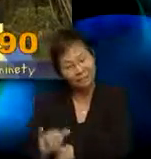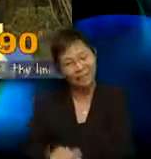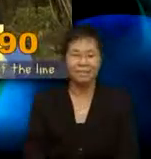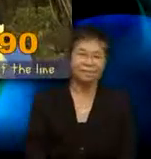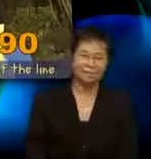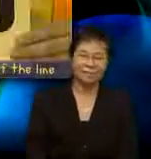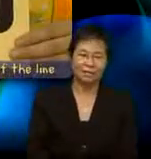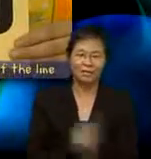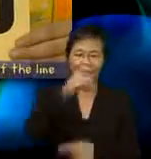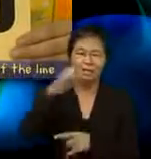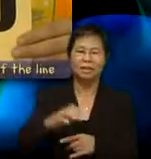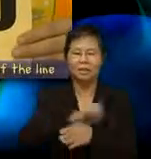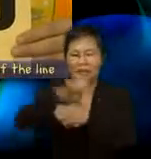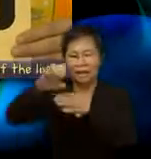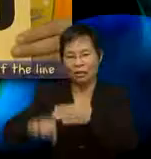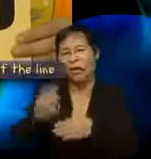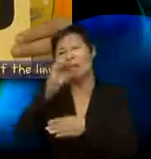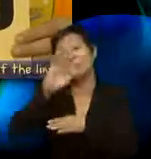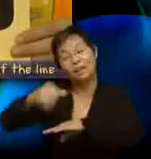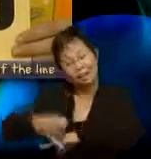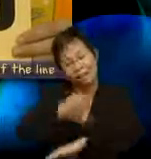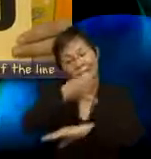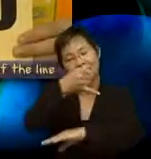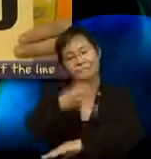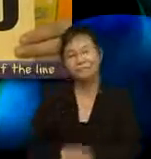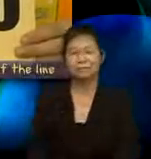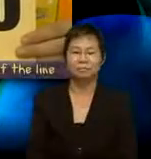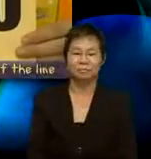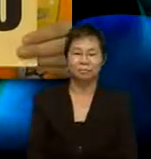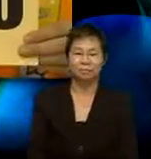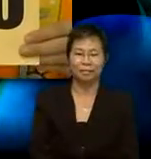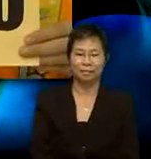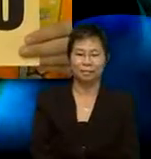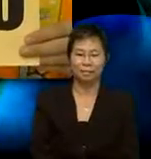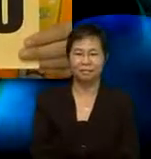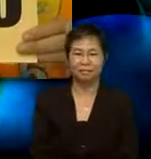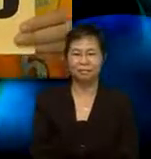90, 100's the end of the line.